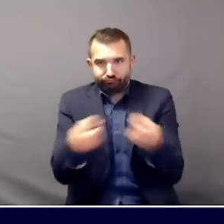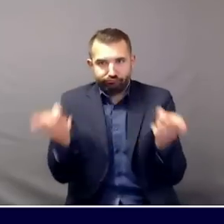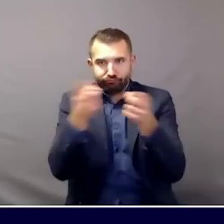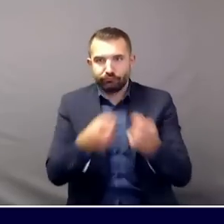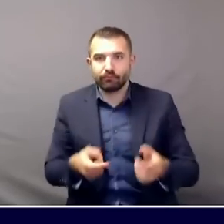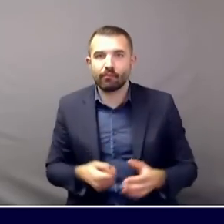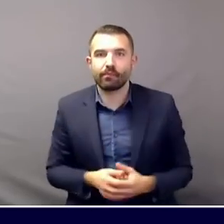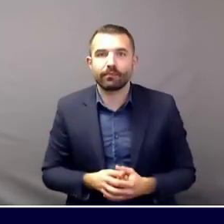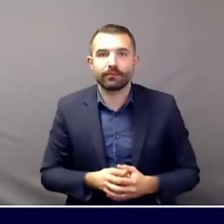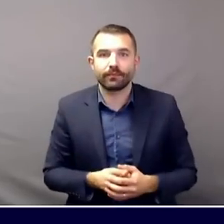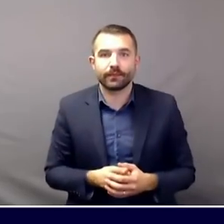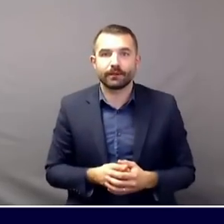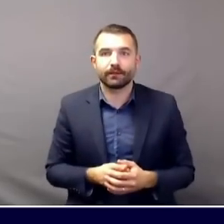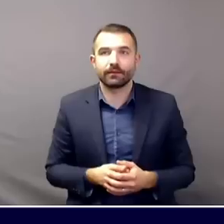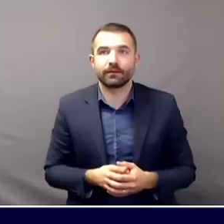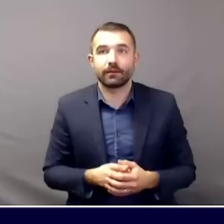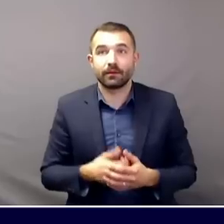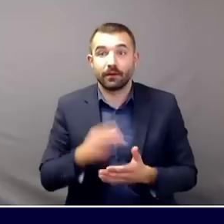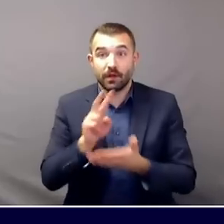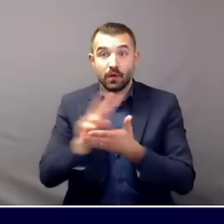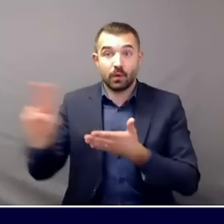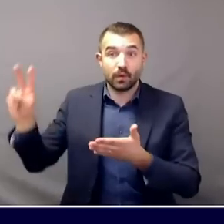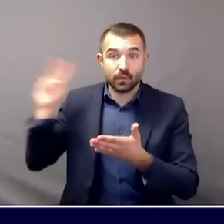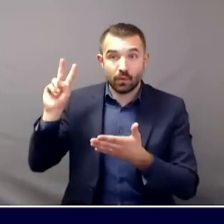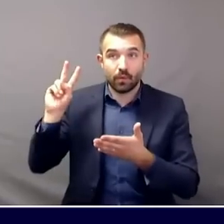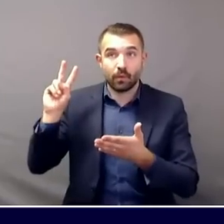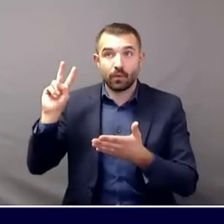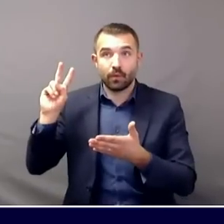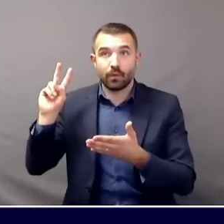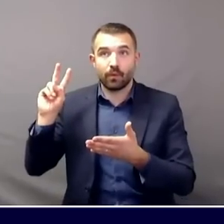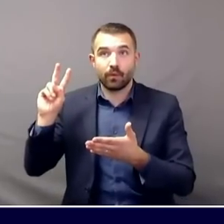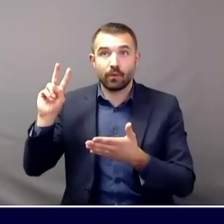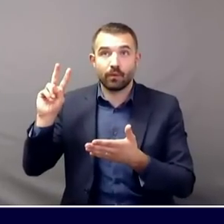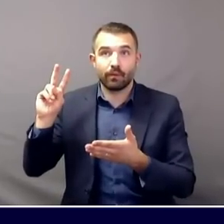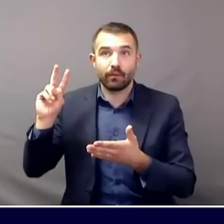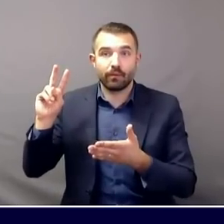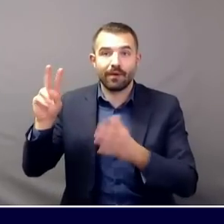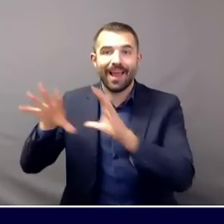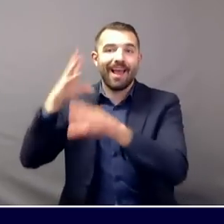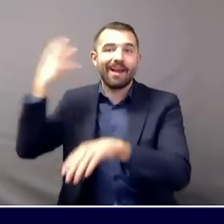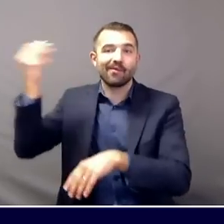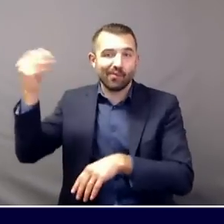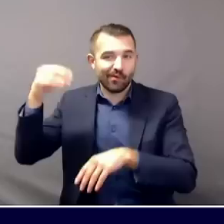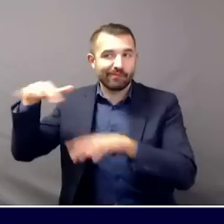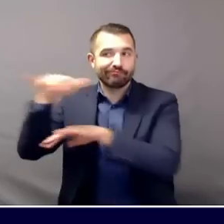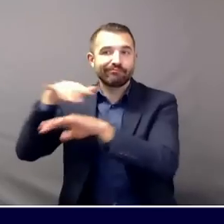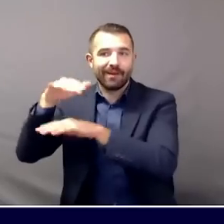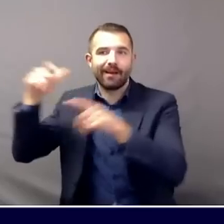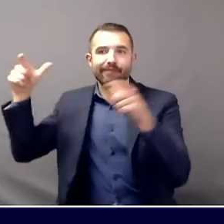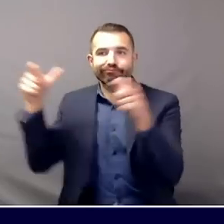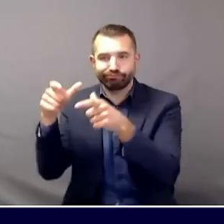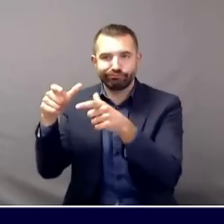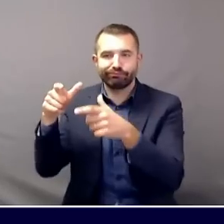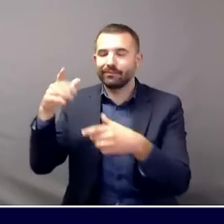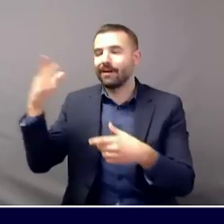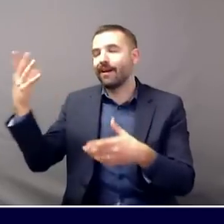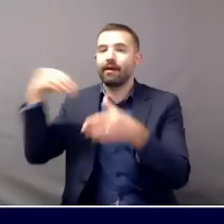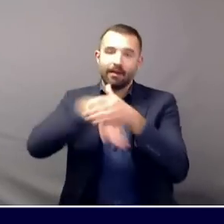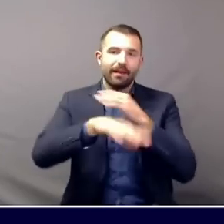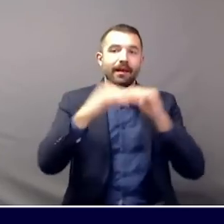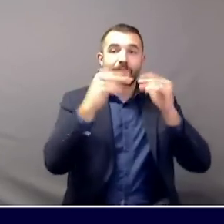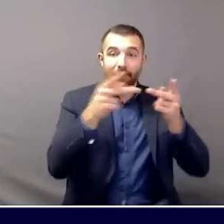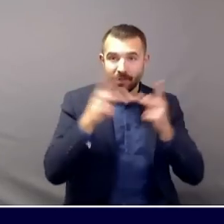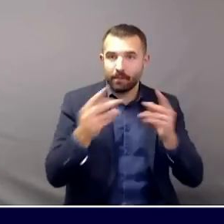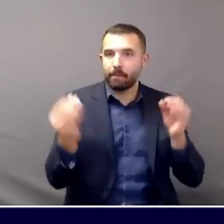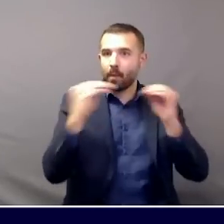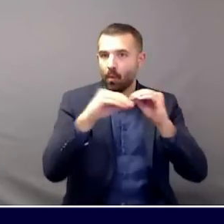restrictions. Is there any sign that perhaps things are going in a positive direction since, the